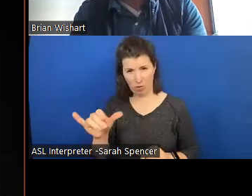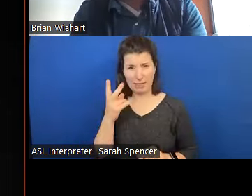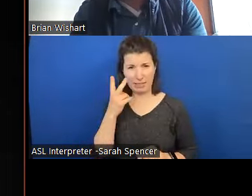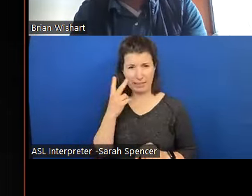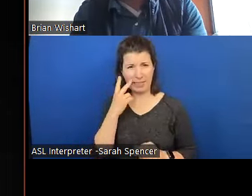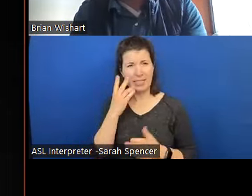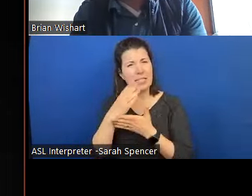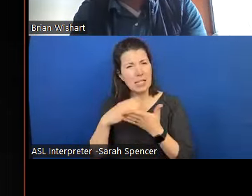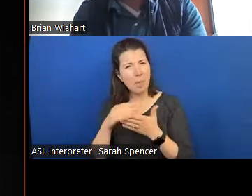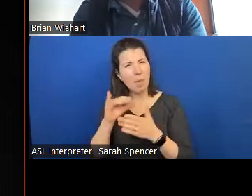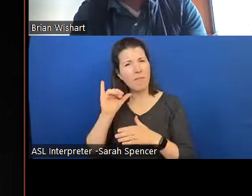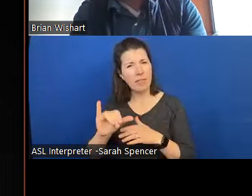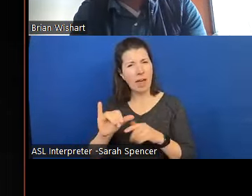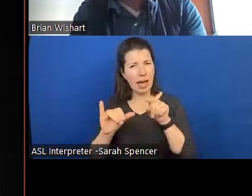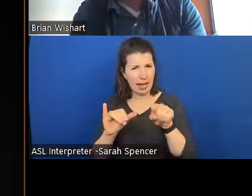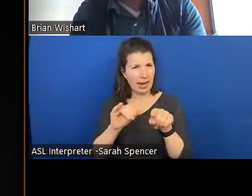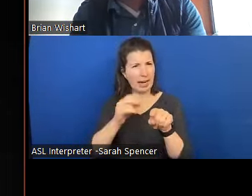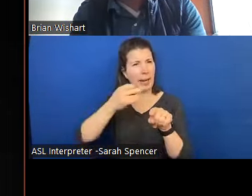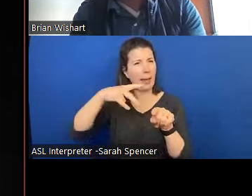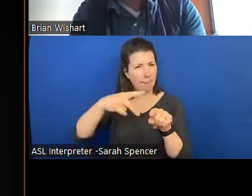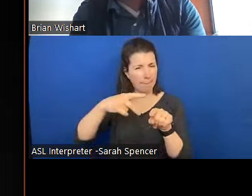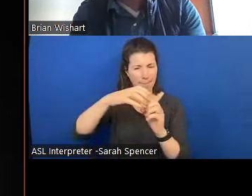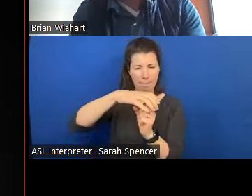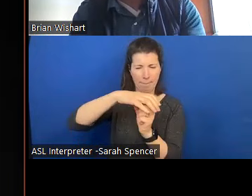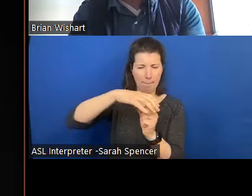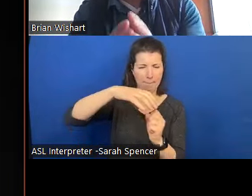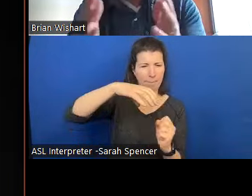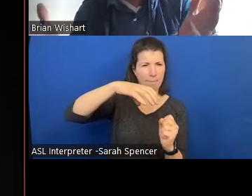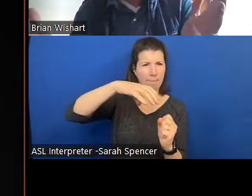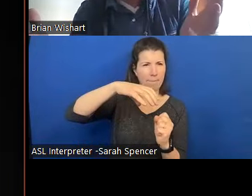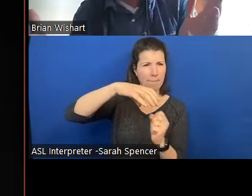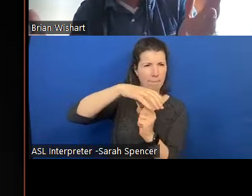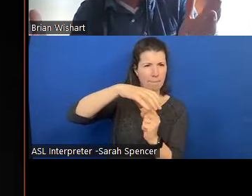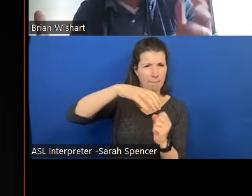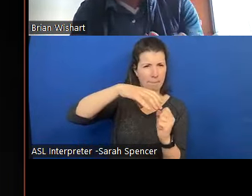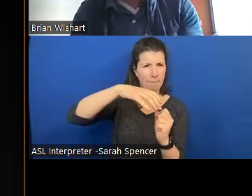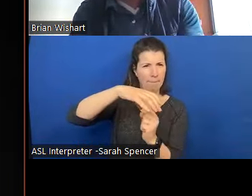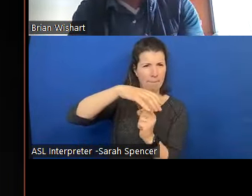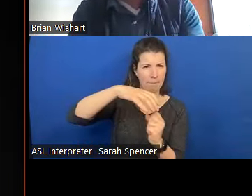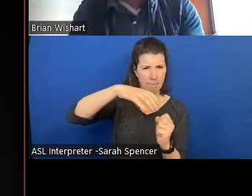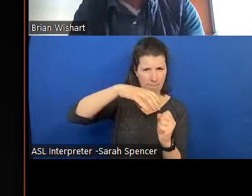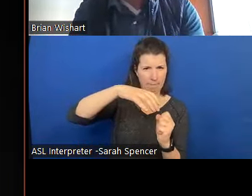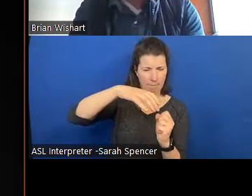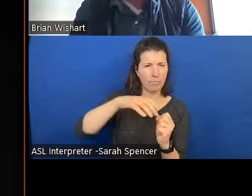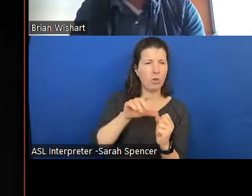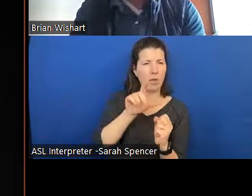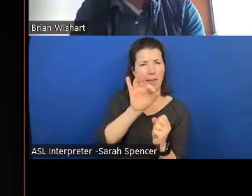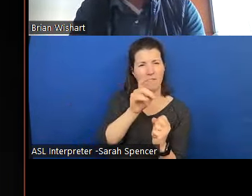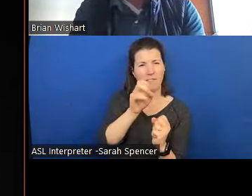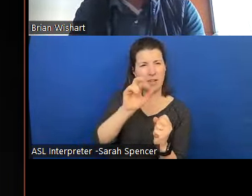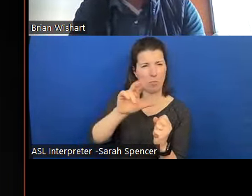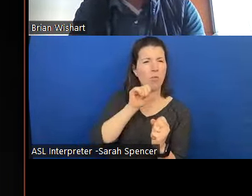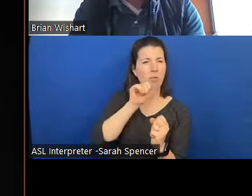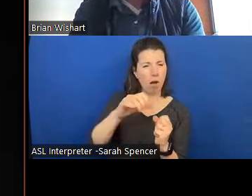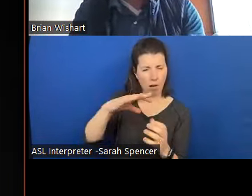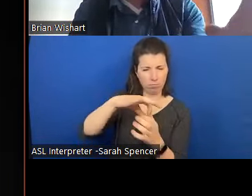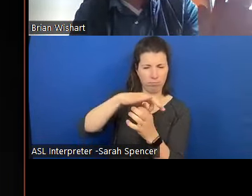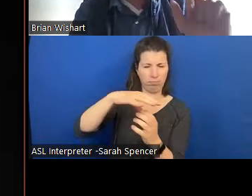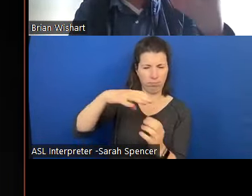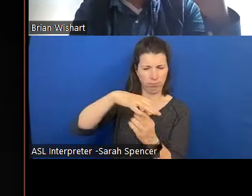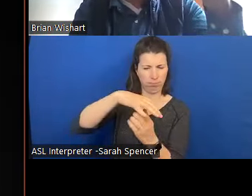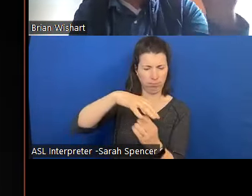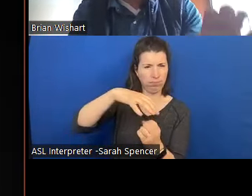that hip coming out of the socket. And so we have an increased migration percentage. On that right or